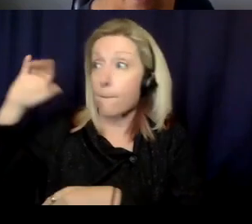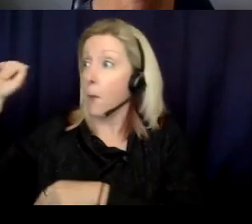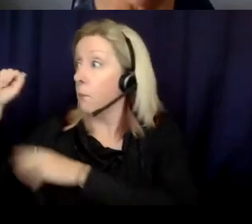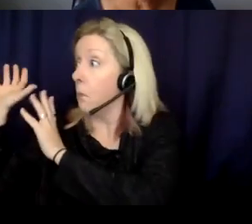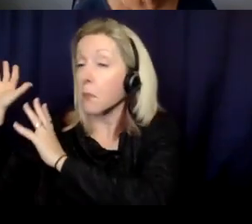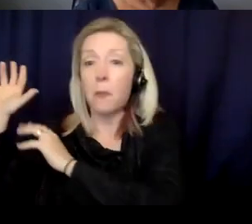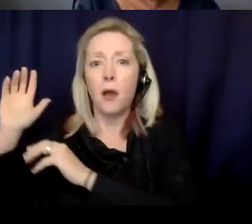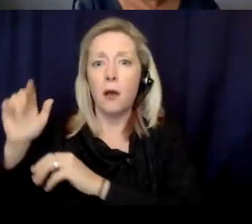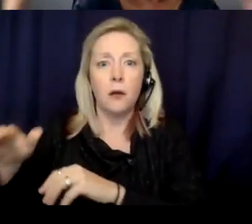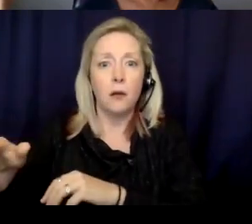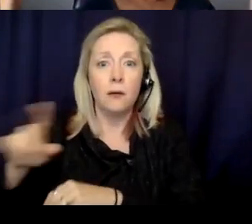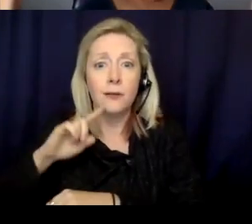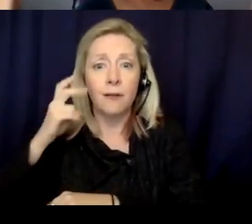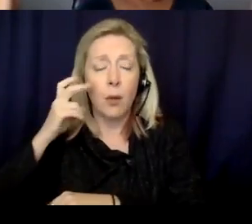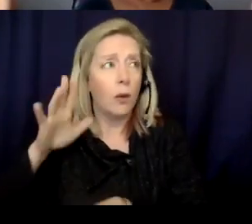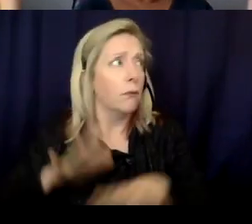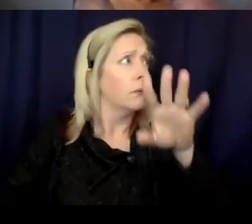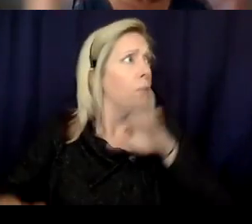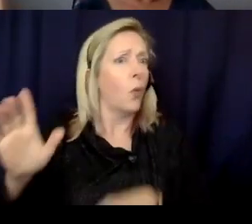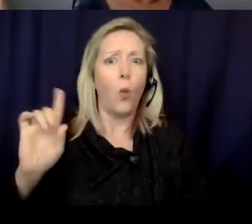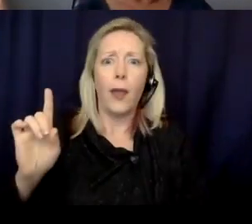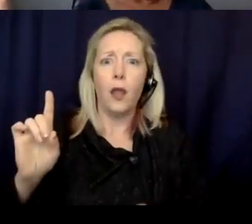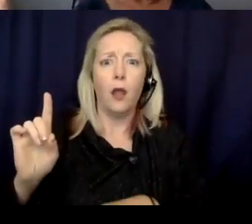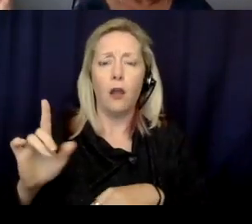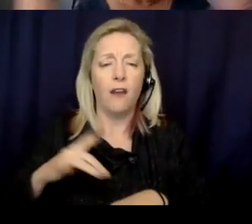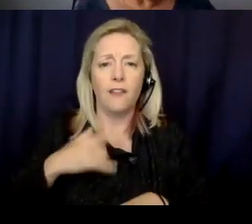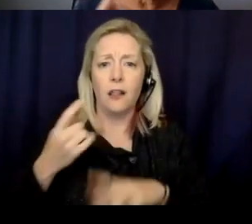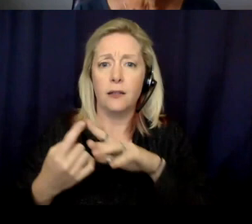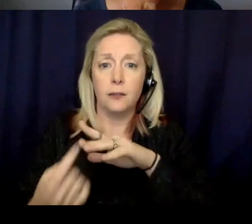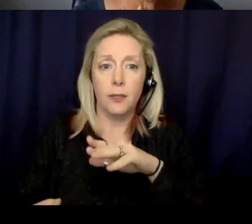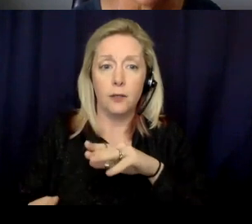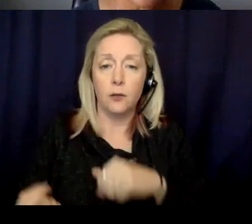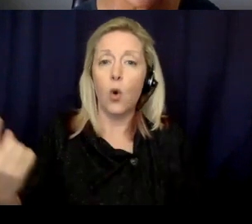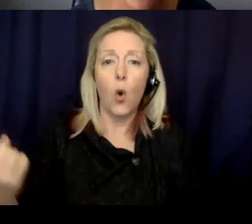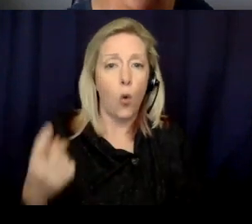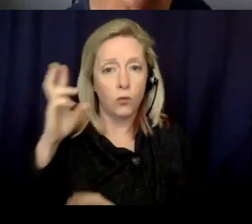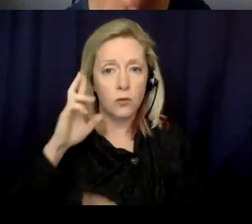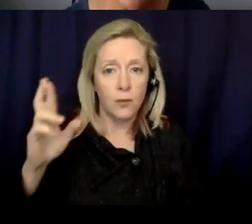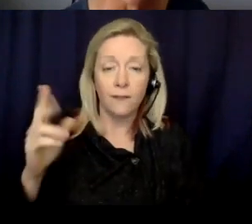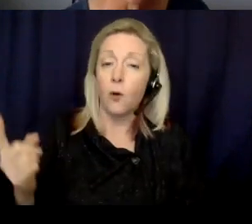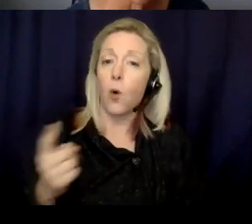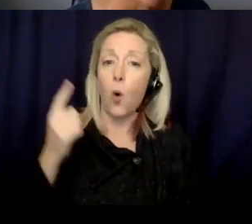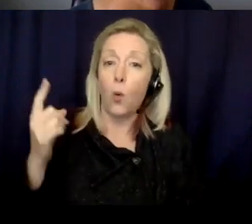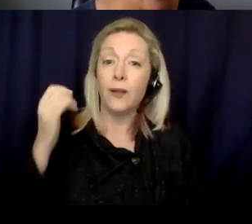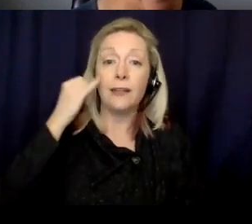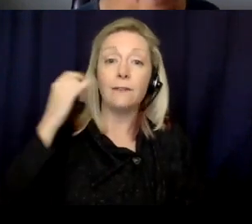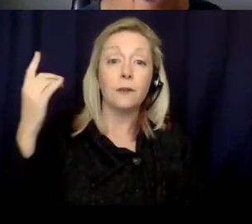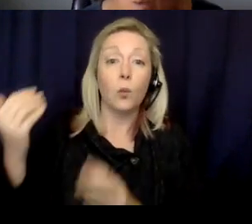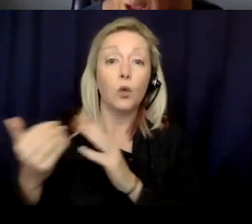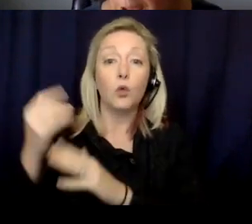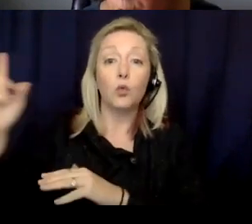happened. And all of a sudden, I'm here and then I disappear. So I'm going to at least take 1 second to say,